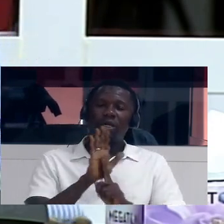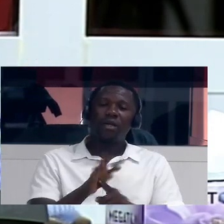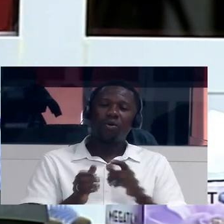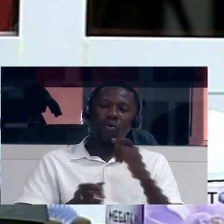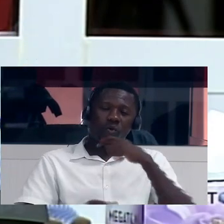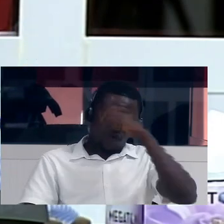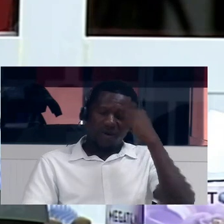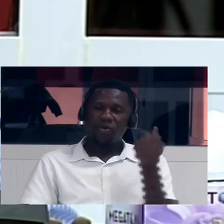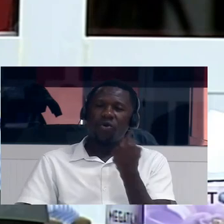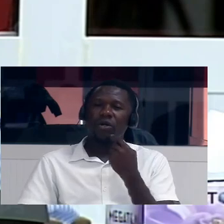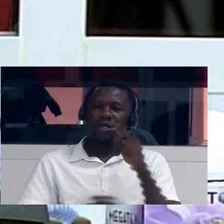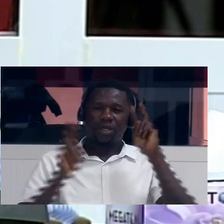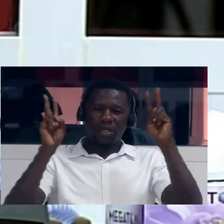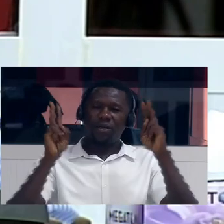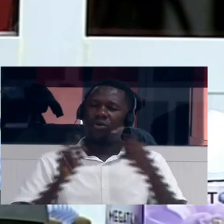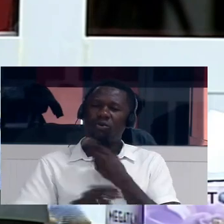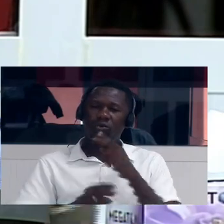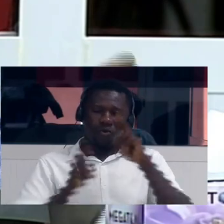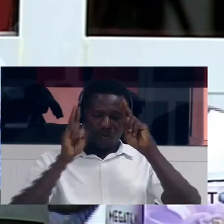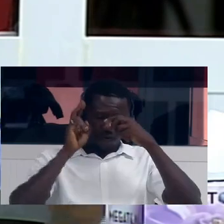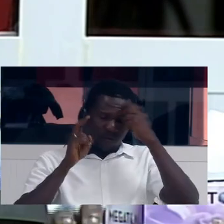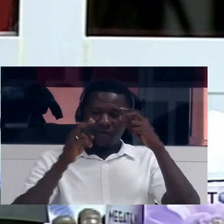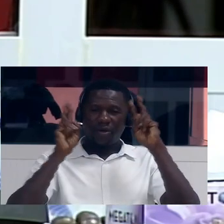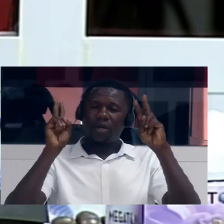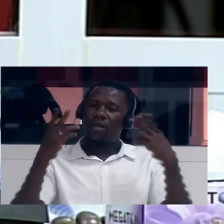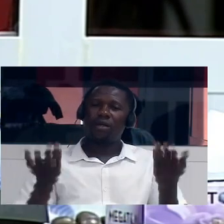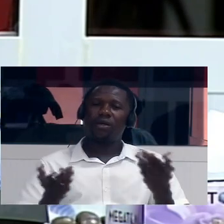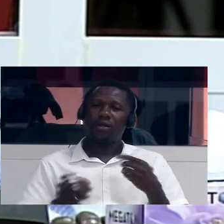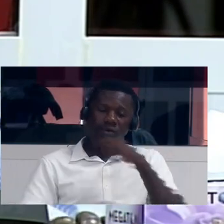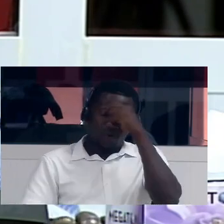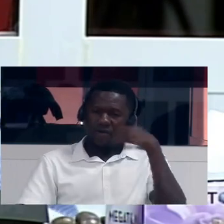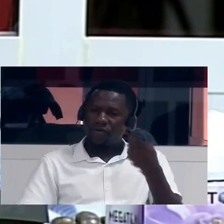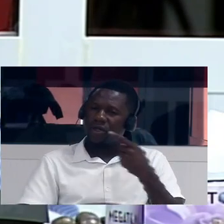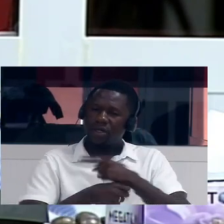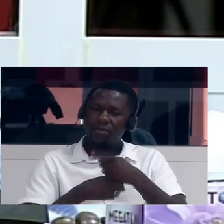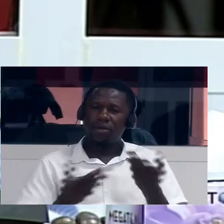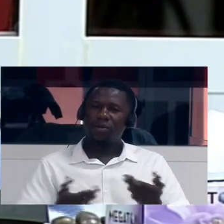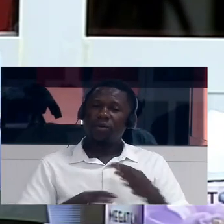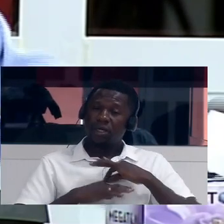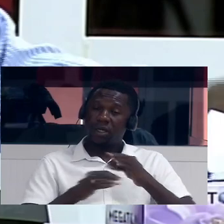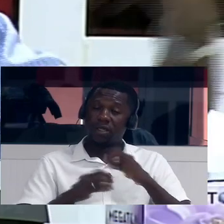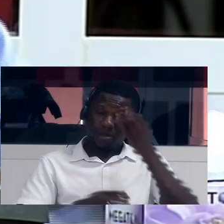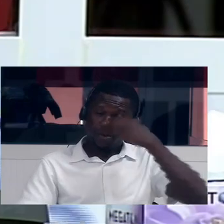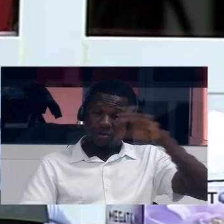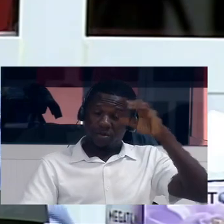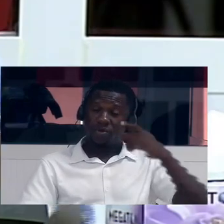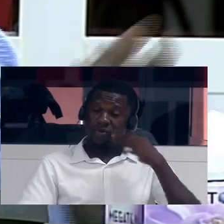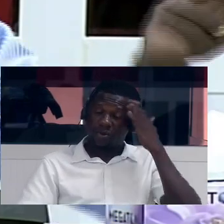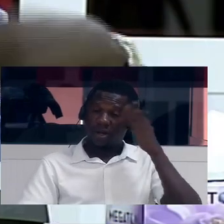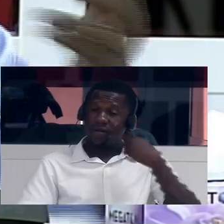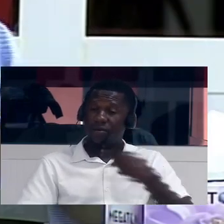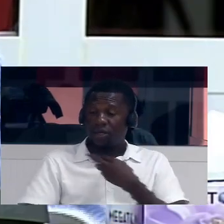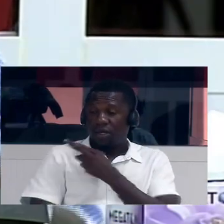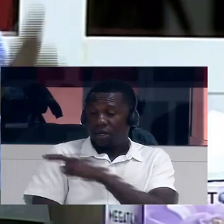Jammeh. You don't work for Yahya Jammeh. You're working for the Gambia. It will interest the commission to know that after I had retired, I